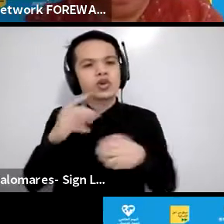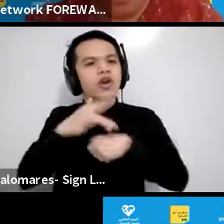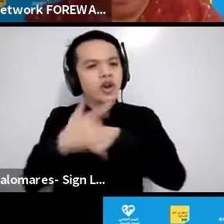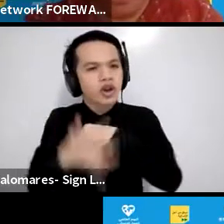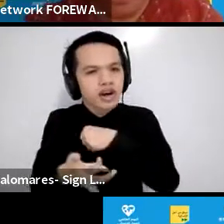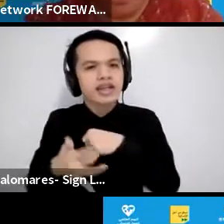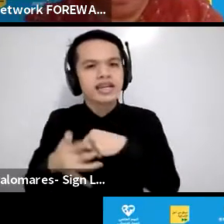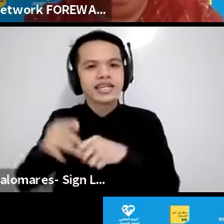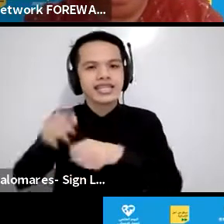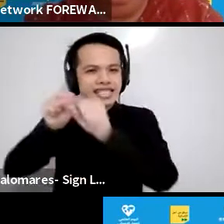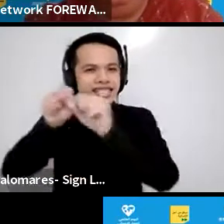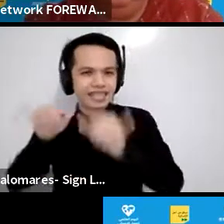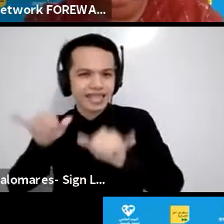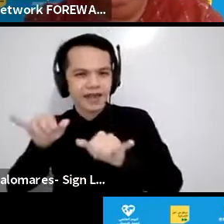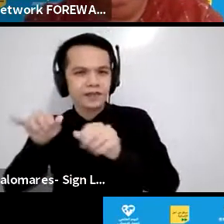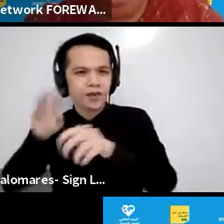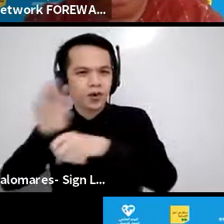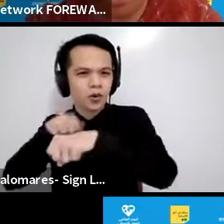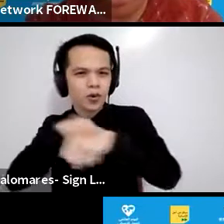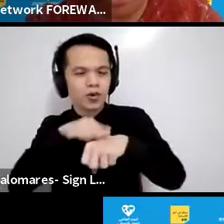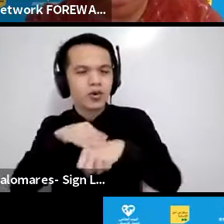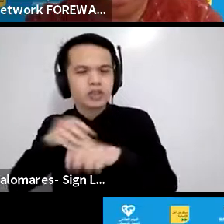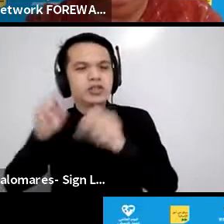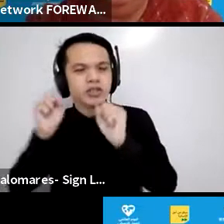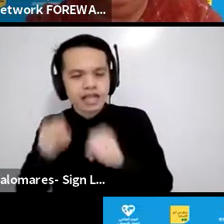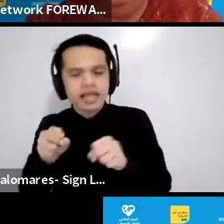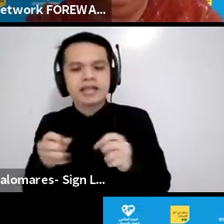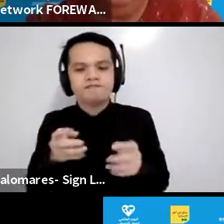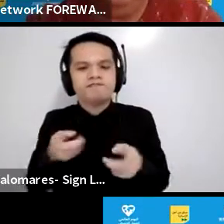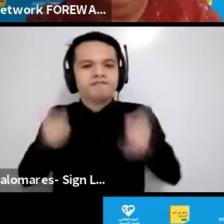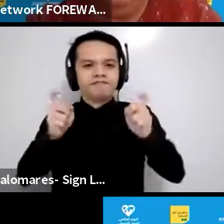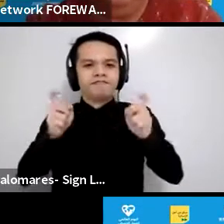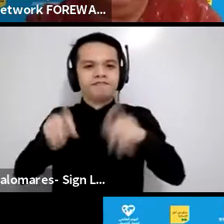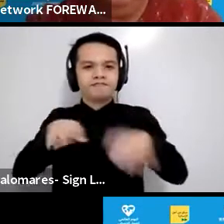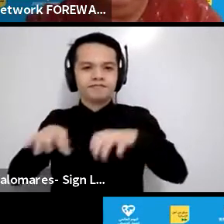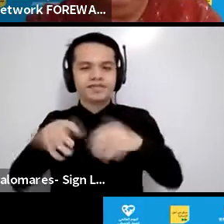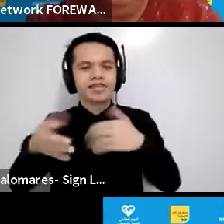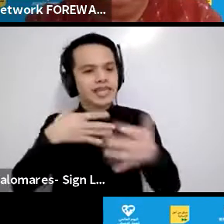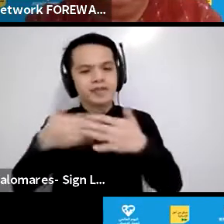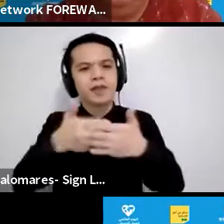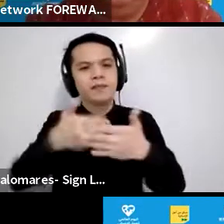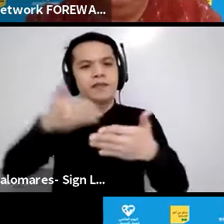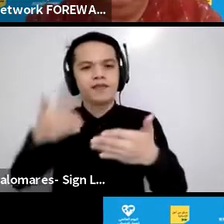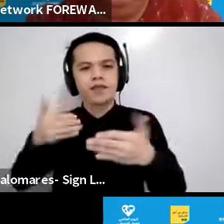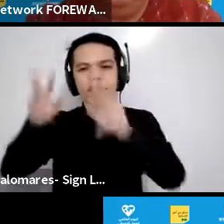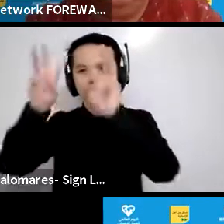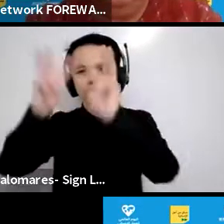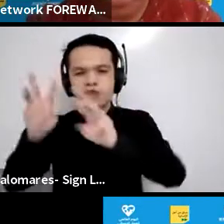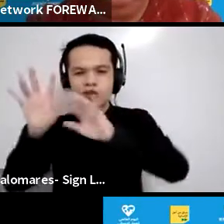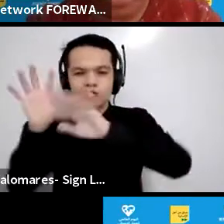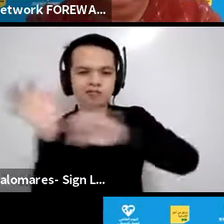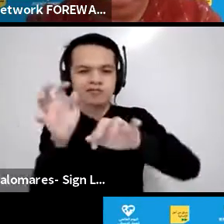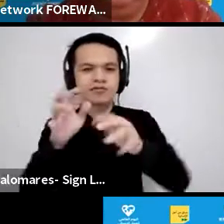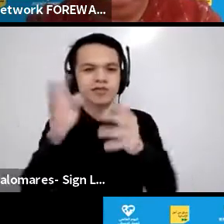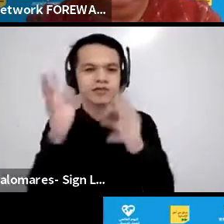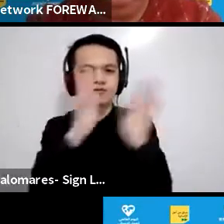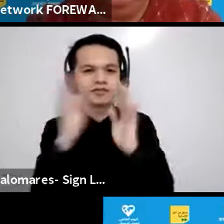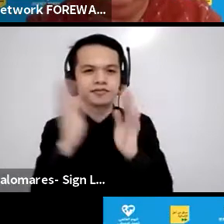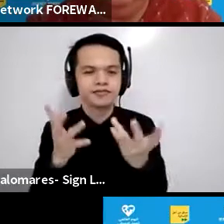warning system, so that they can act swiftly even before a disaster strikes,